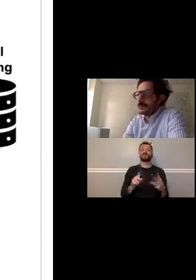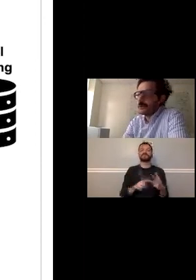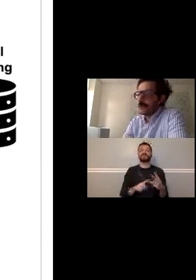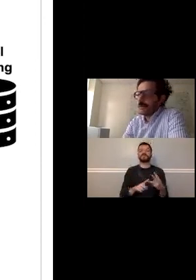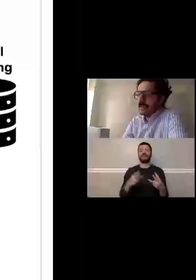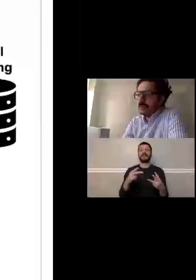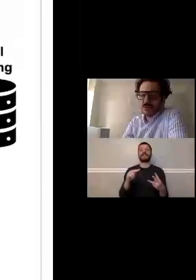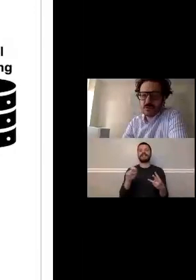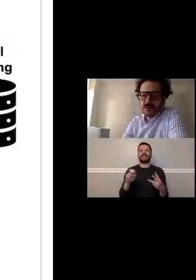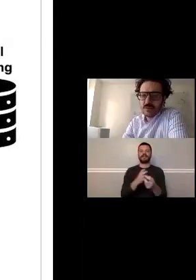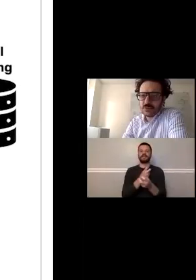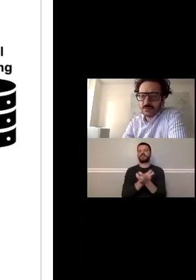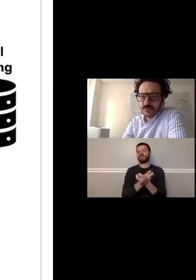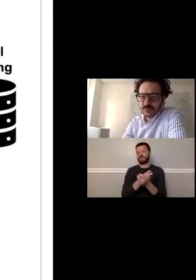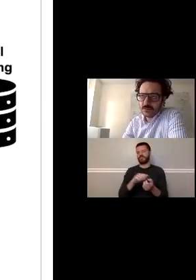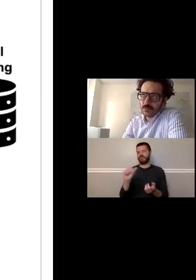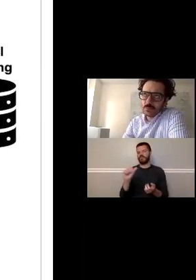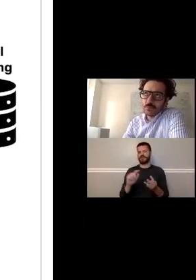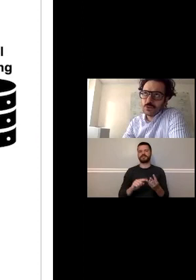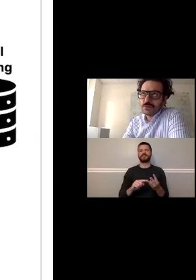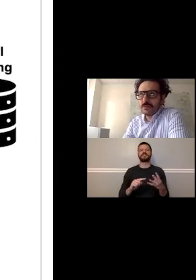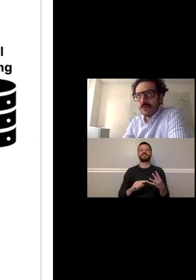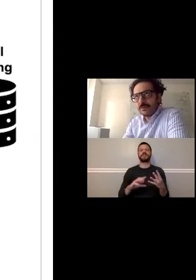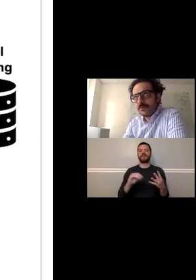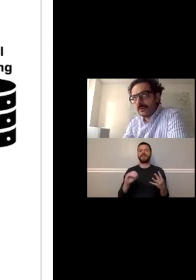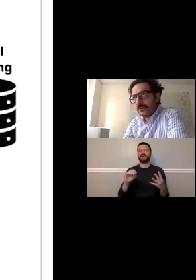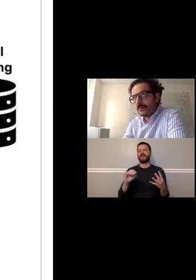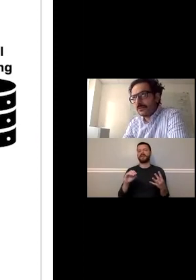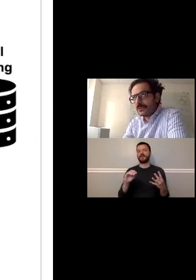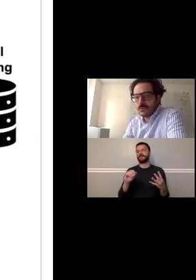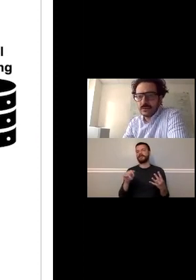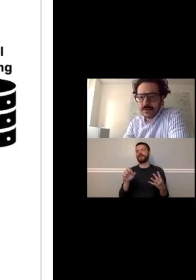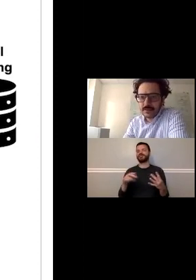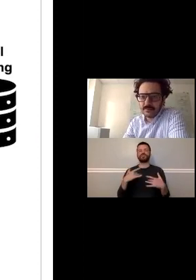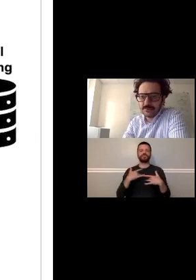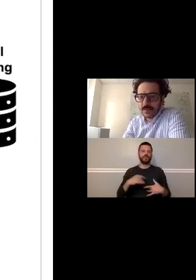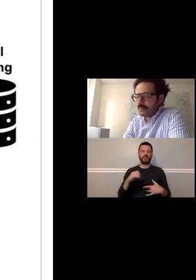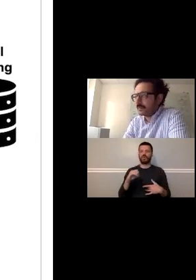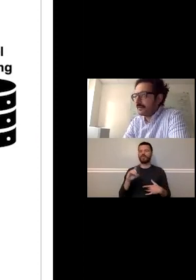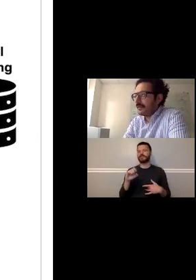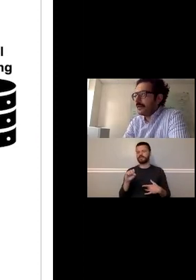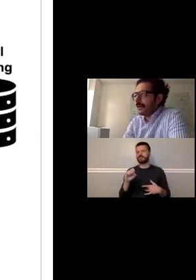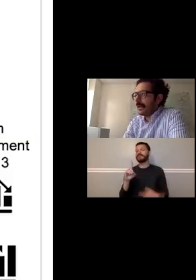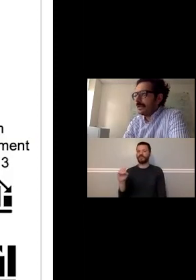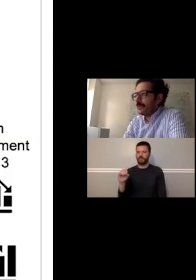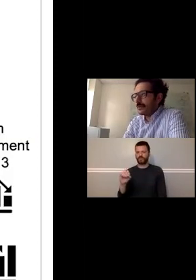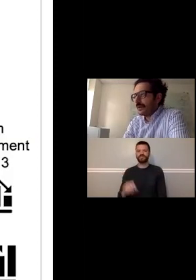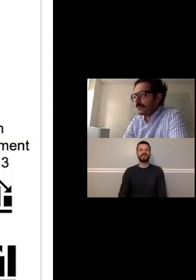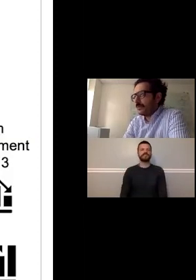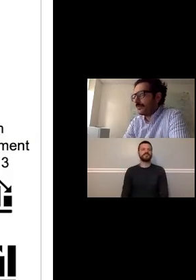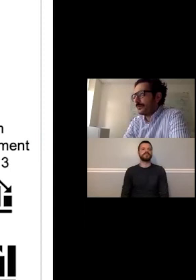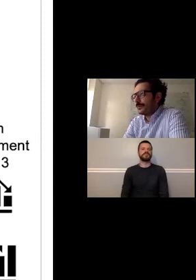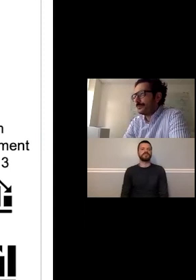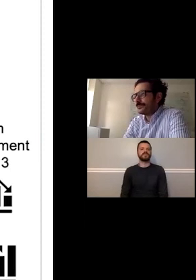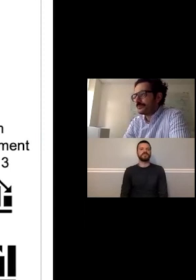osteoarthritis, and patients who have major depressive disorder, which is another chronic condition with a negative affect. And we are trying